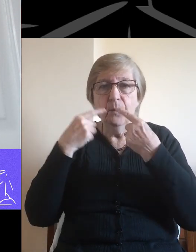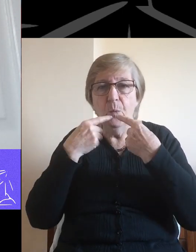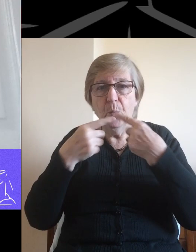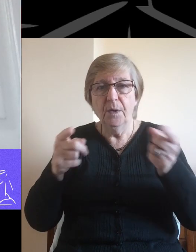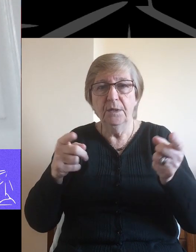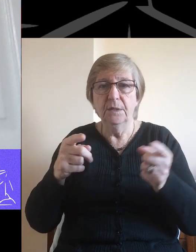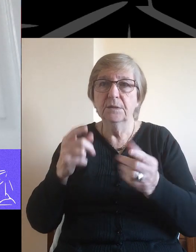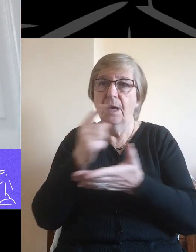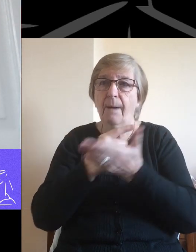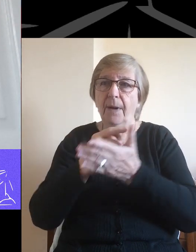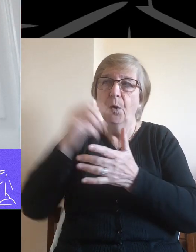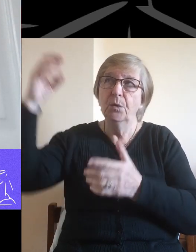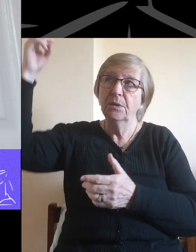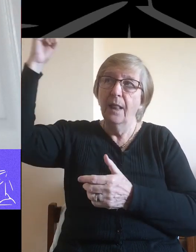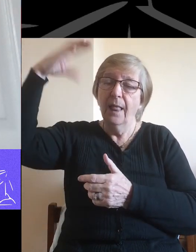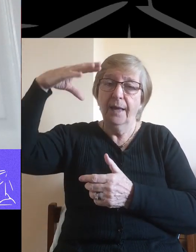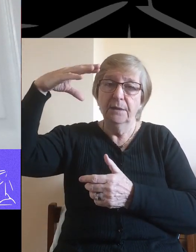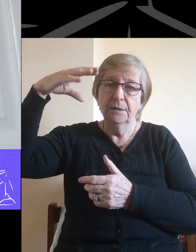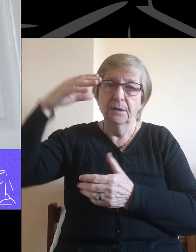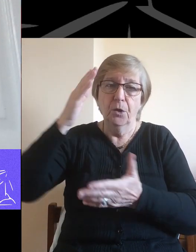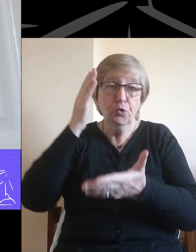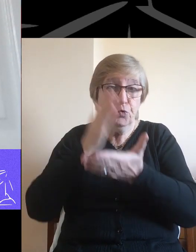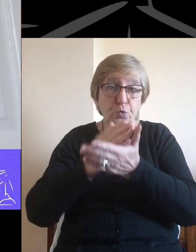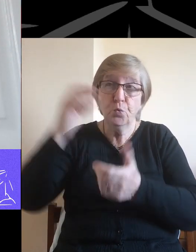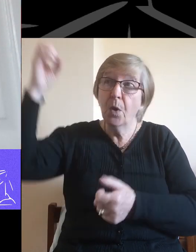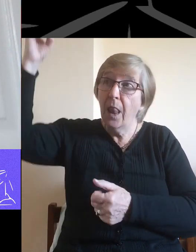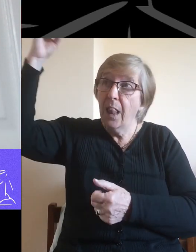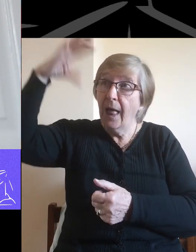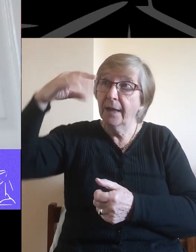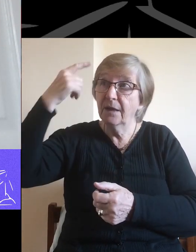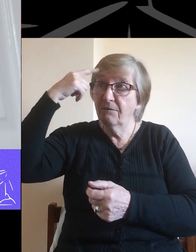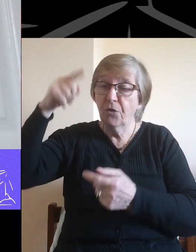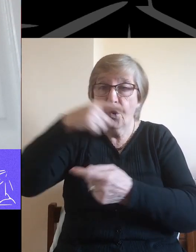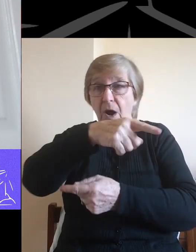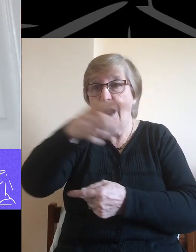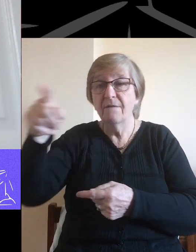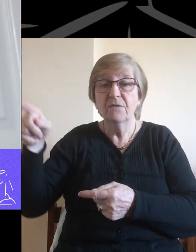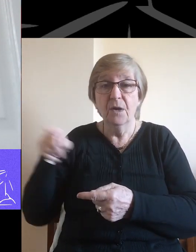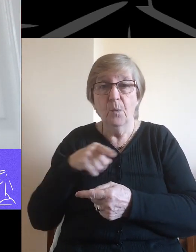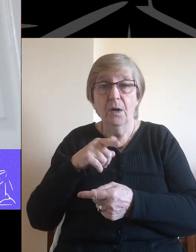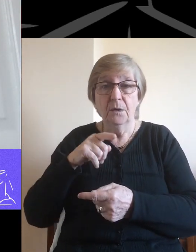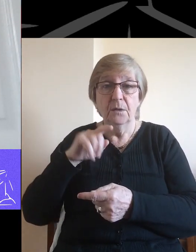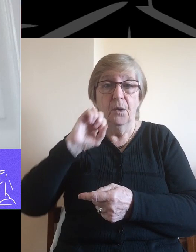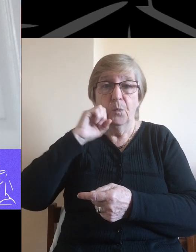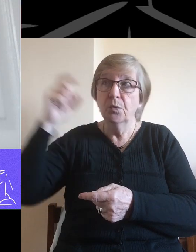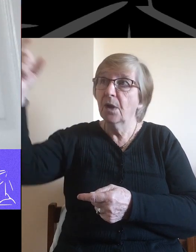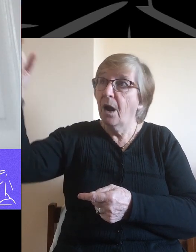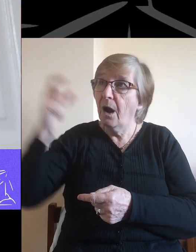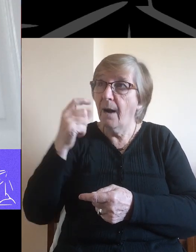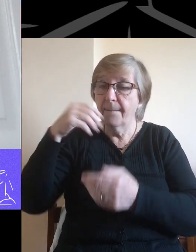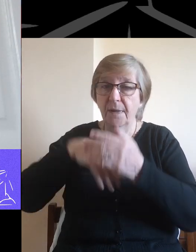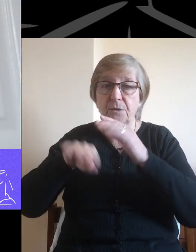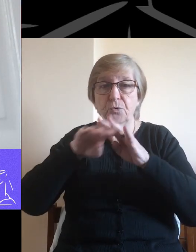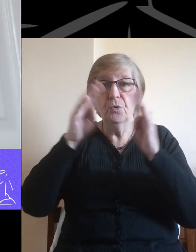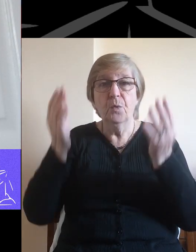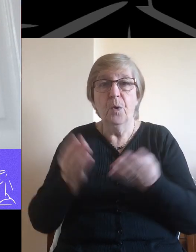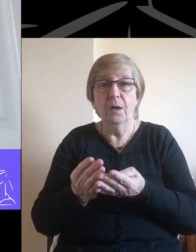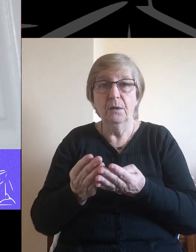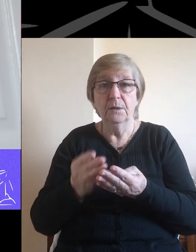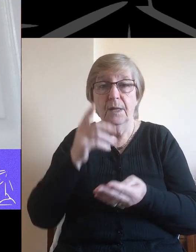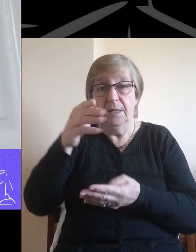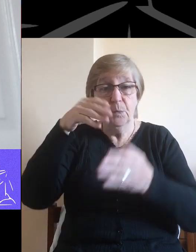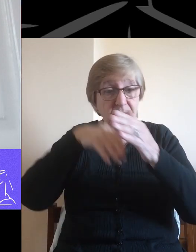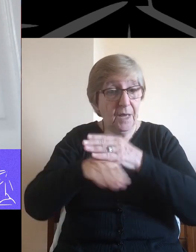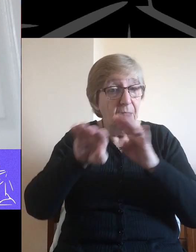only as a witness to the light. The true light that gives light to everyone was coming into the